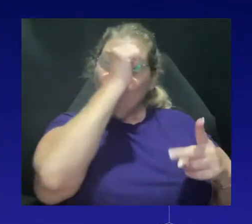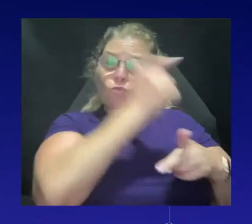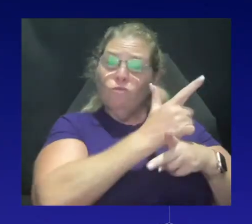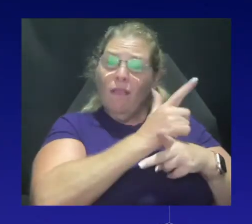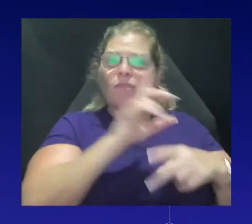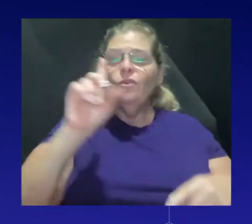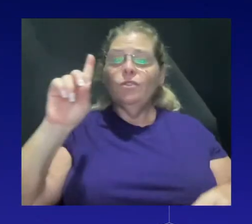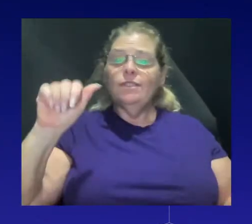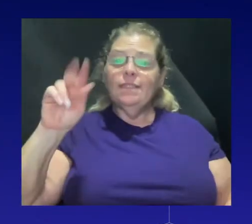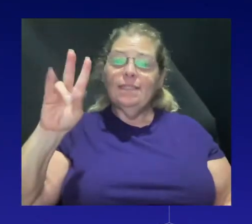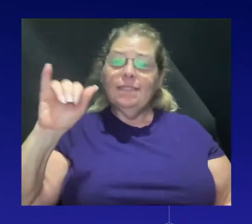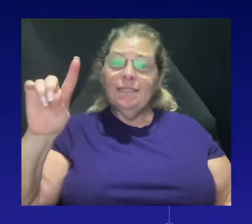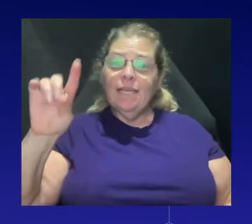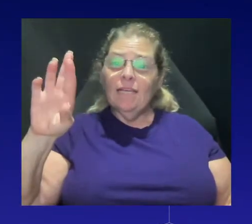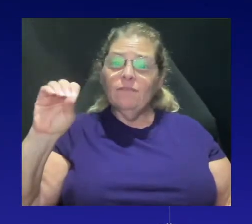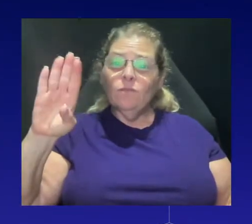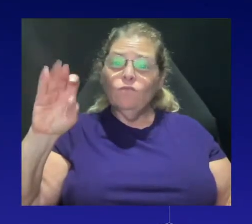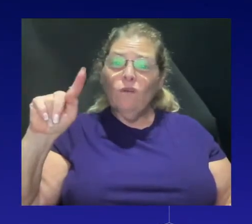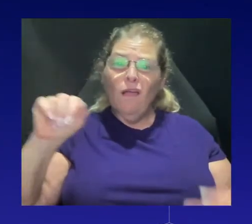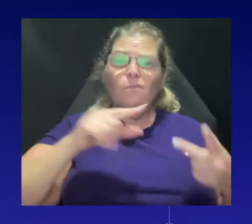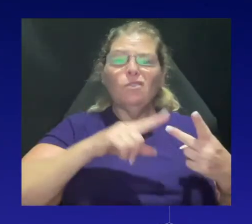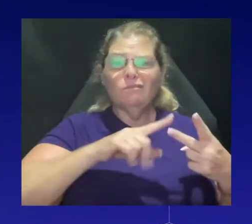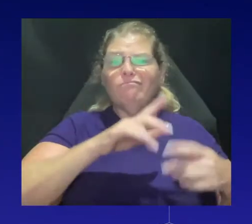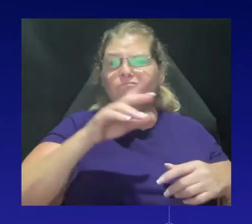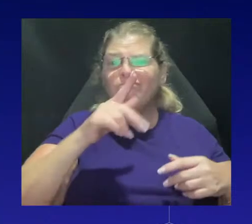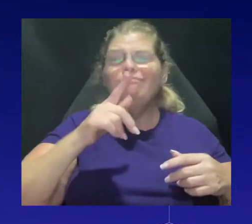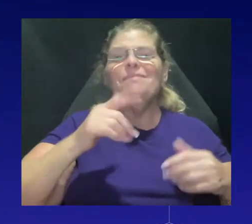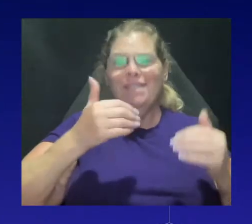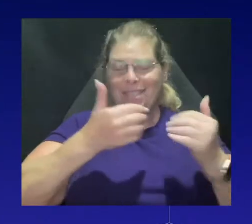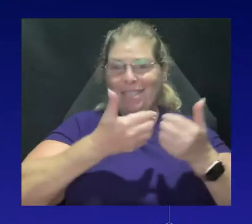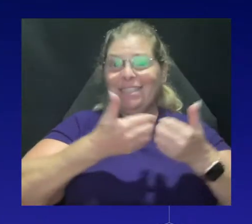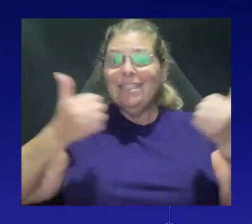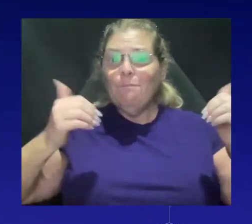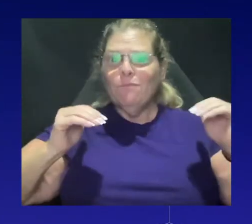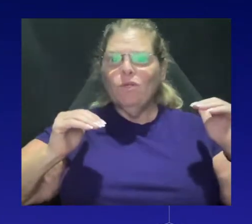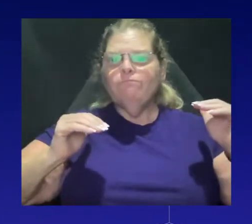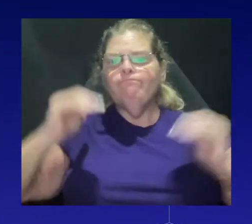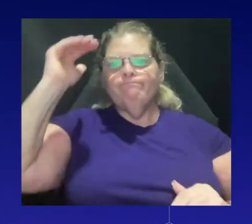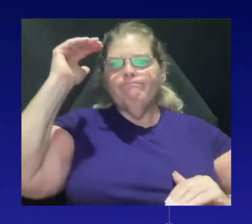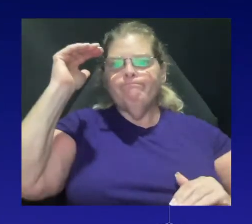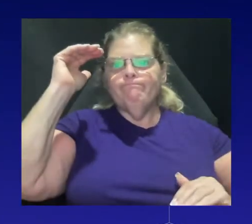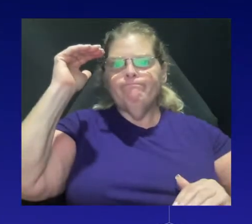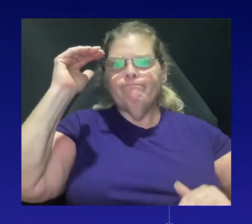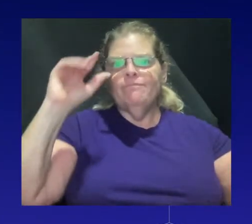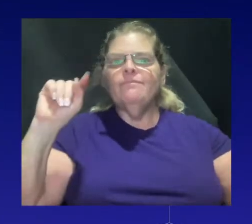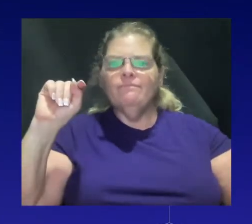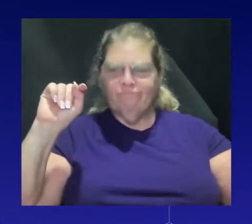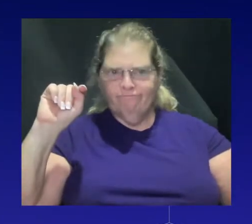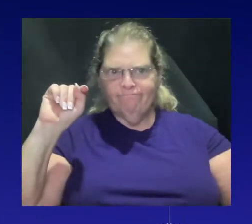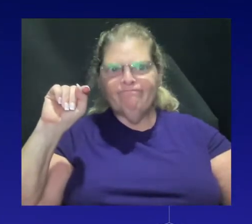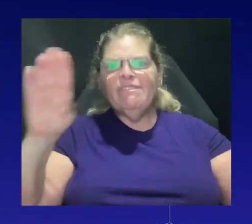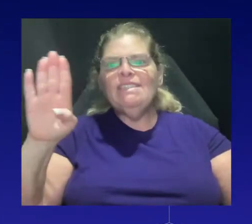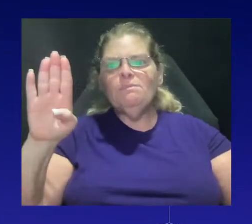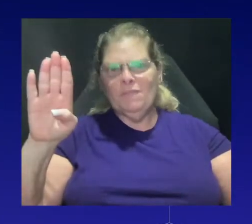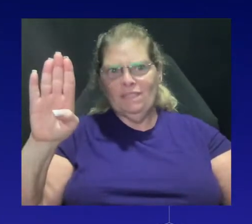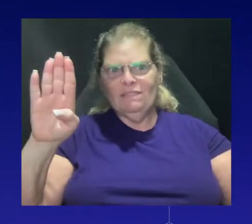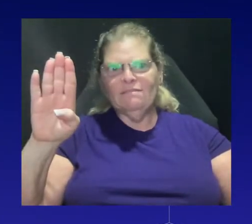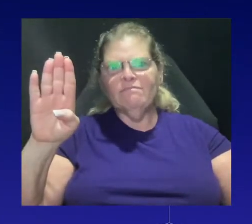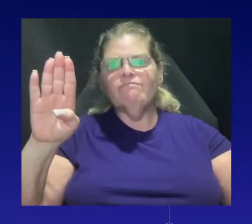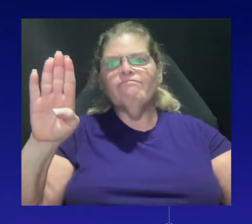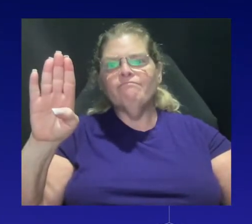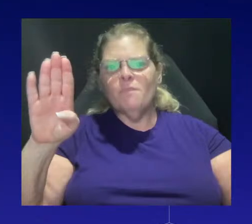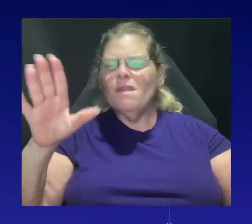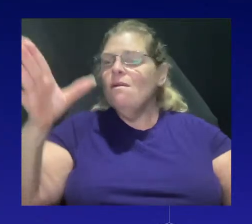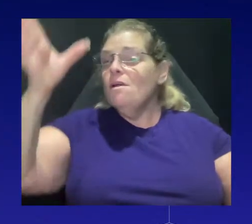was also separate but unequal TB, but my grandfather drove him from